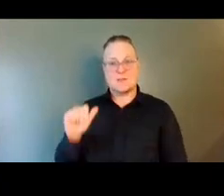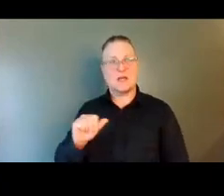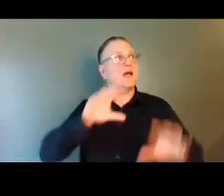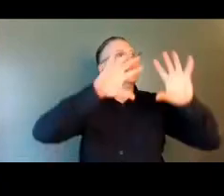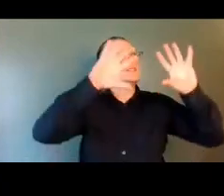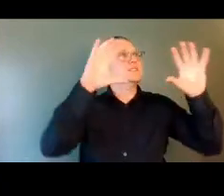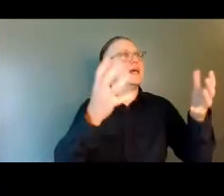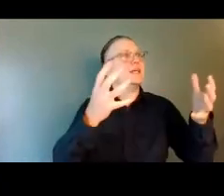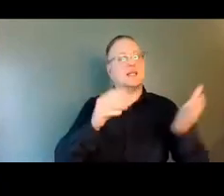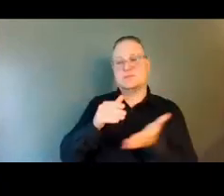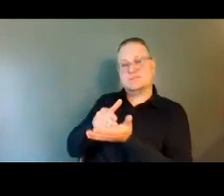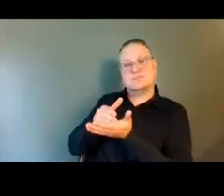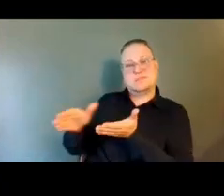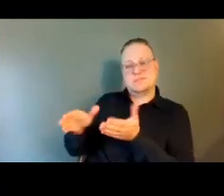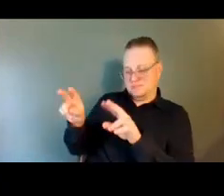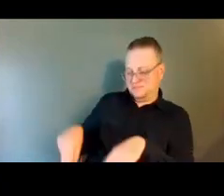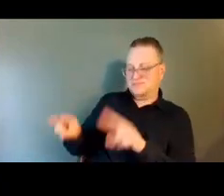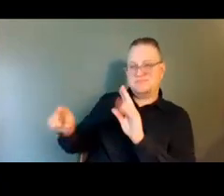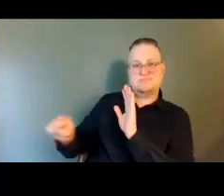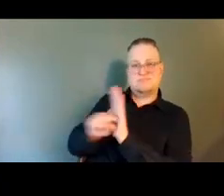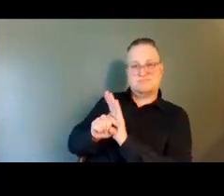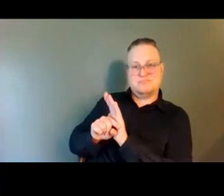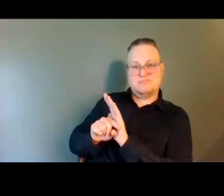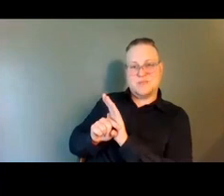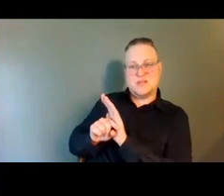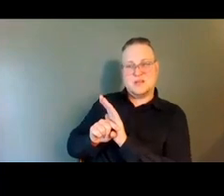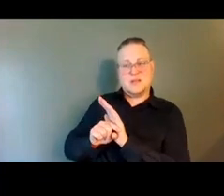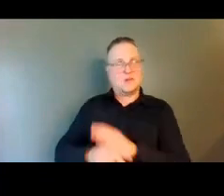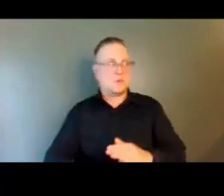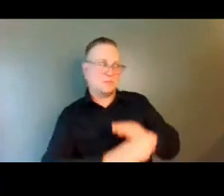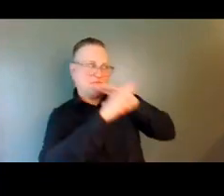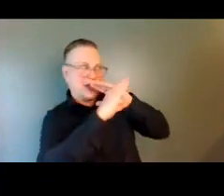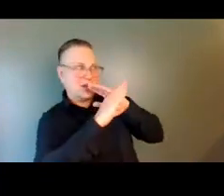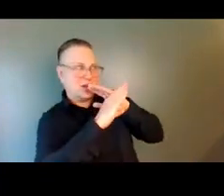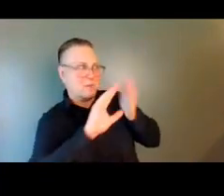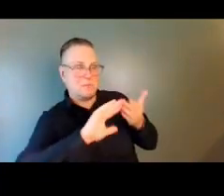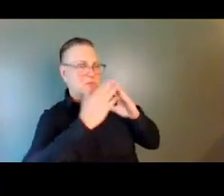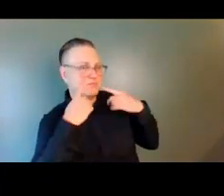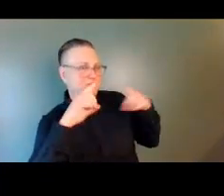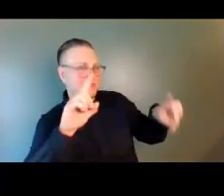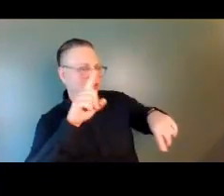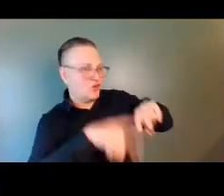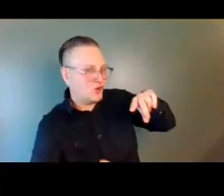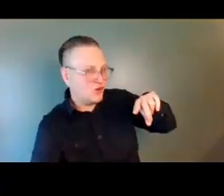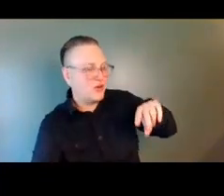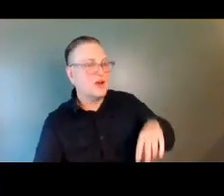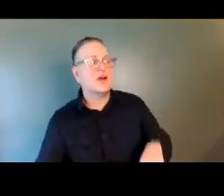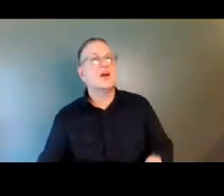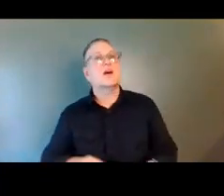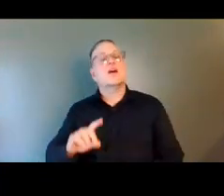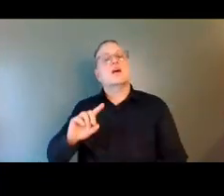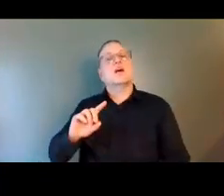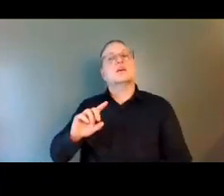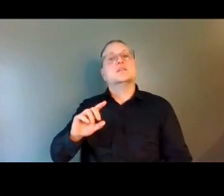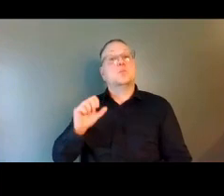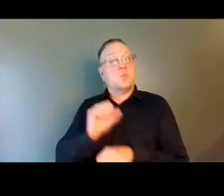treated in a disparate way, which prevented us from sometimes being successful. One of my first jobs was working at the Council